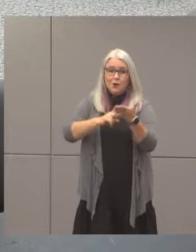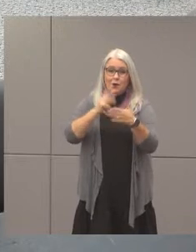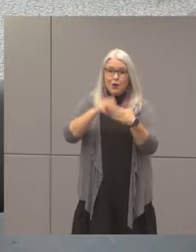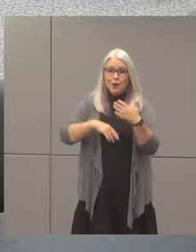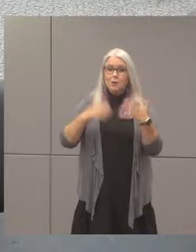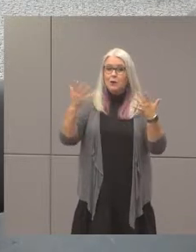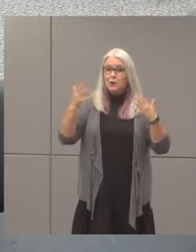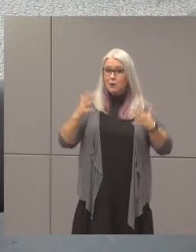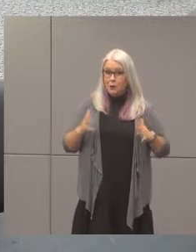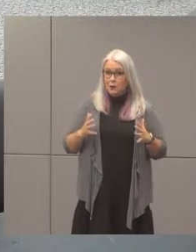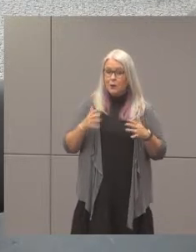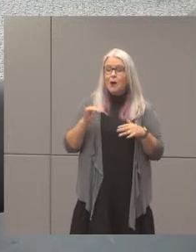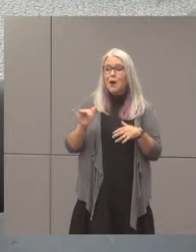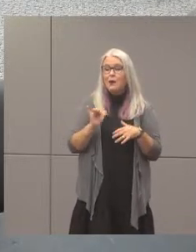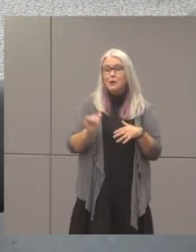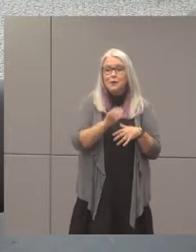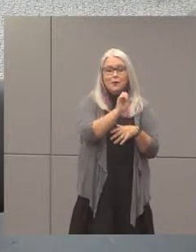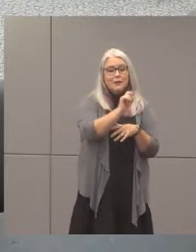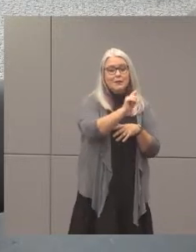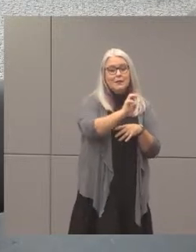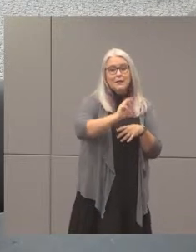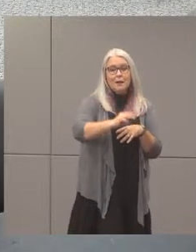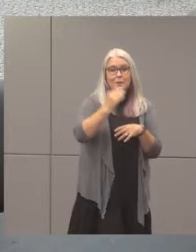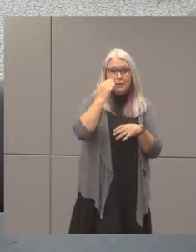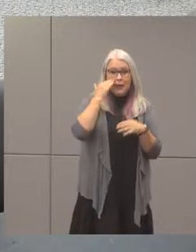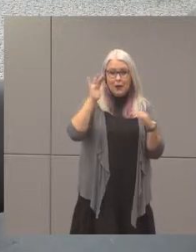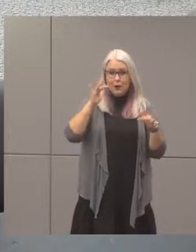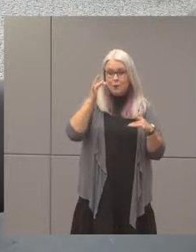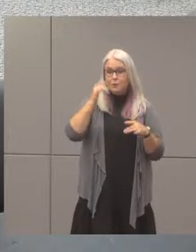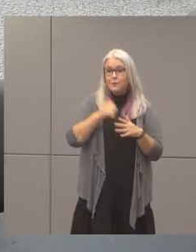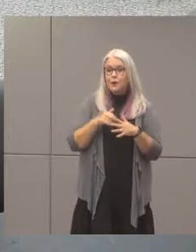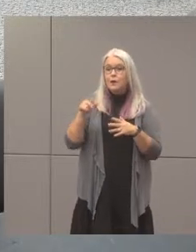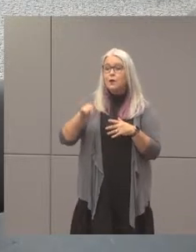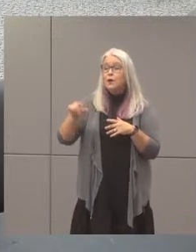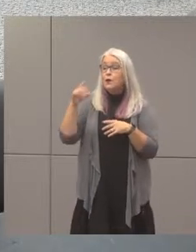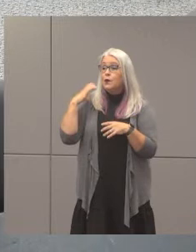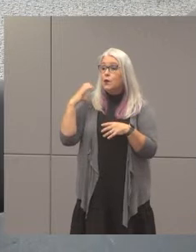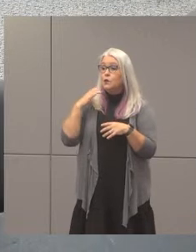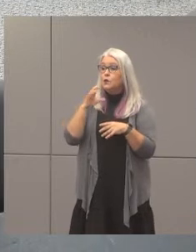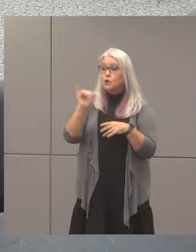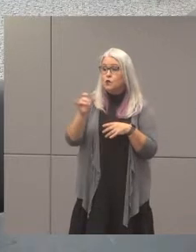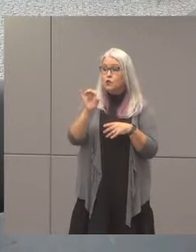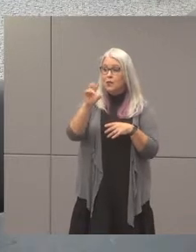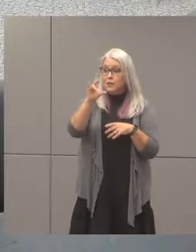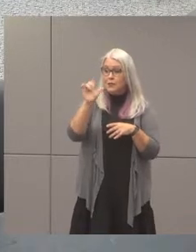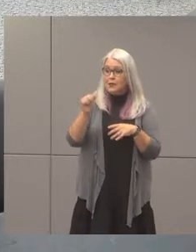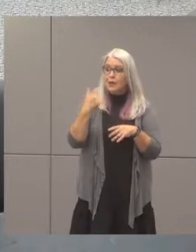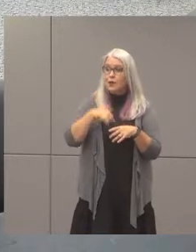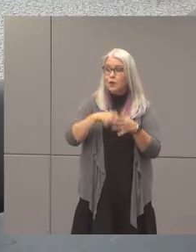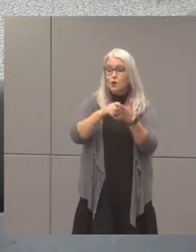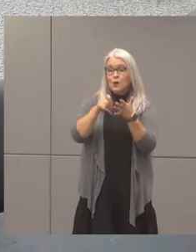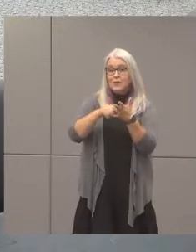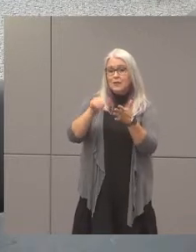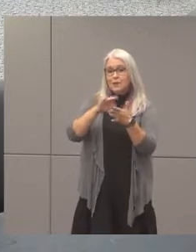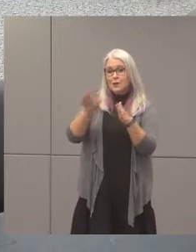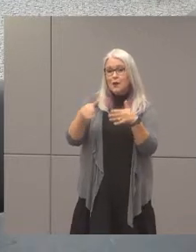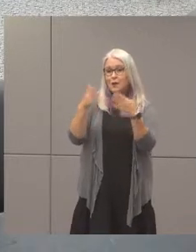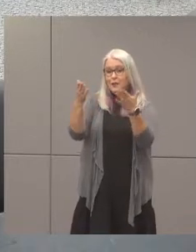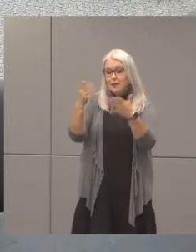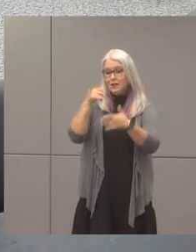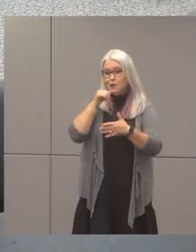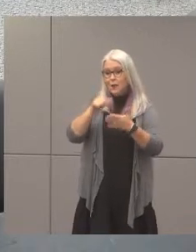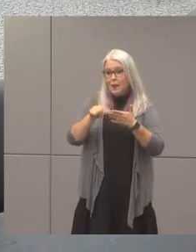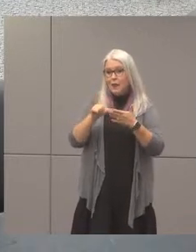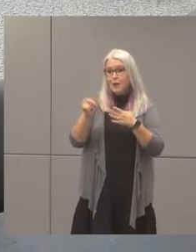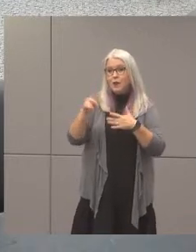also a STEM scholar. Her success coach, Jessica Bixel, writes in her recommendation letter that